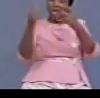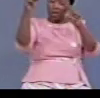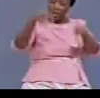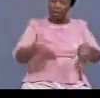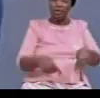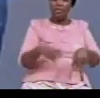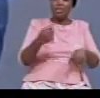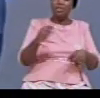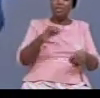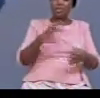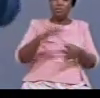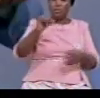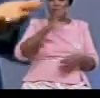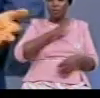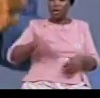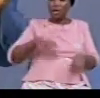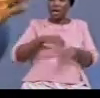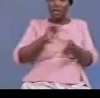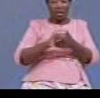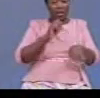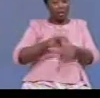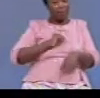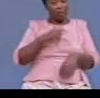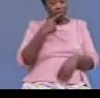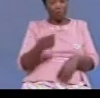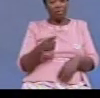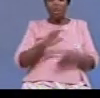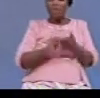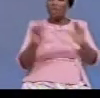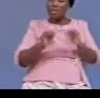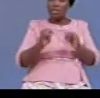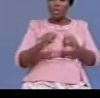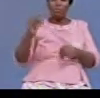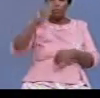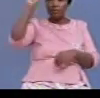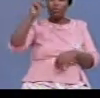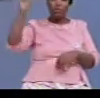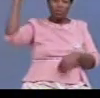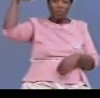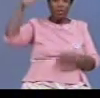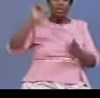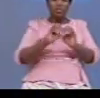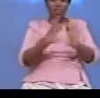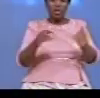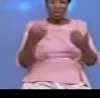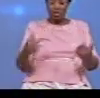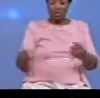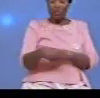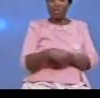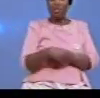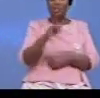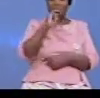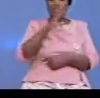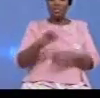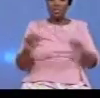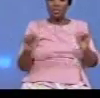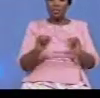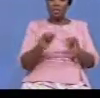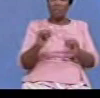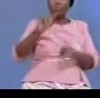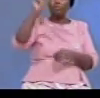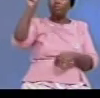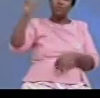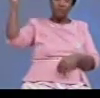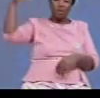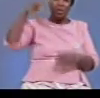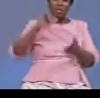of Christ. At that time, I told you, the same sun shining today is the same sun that